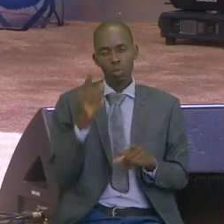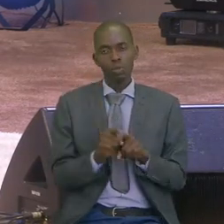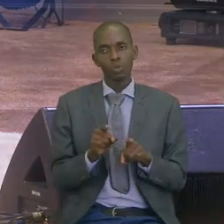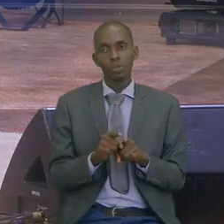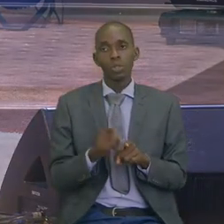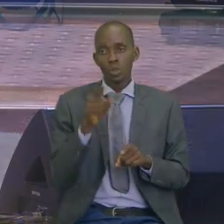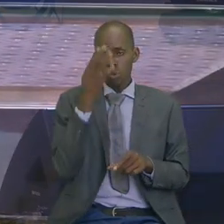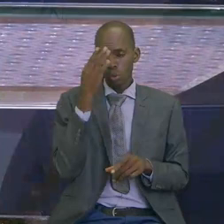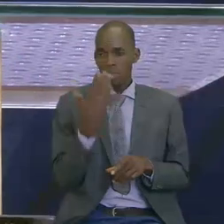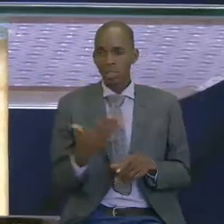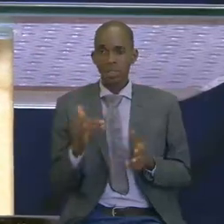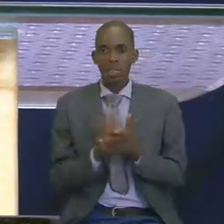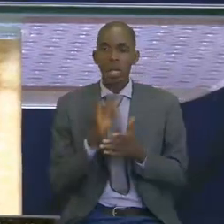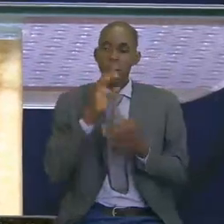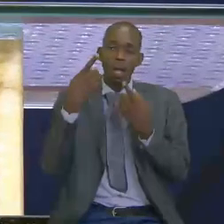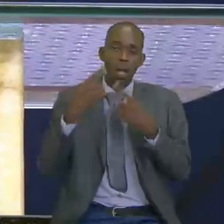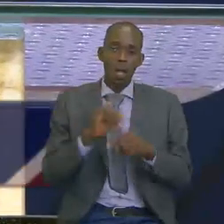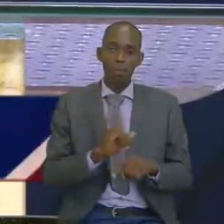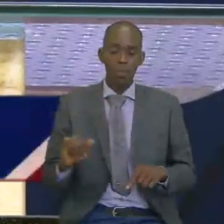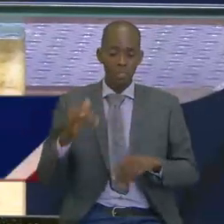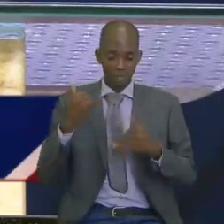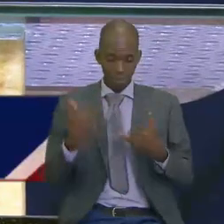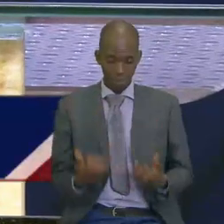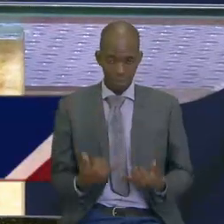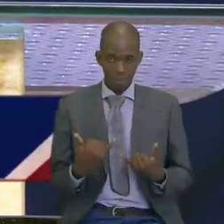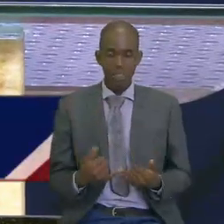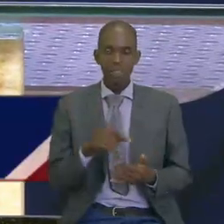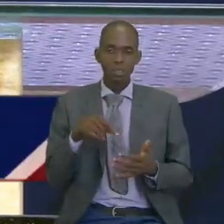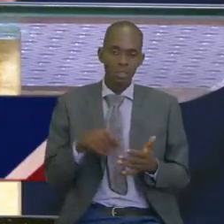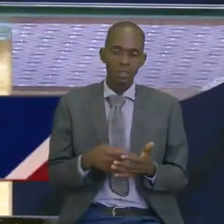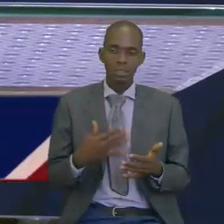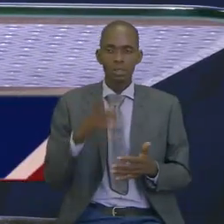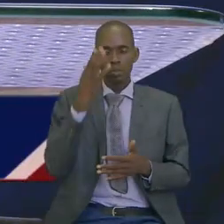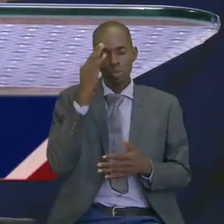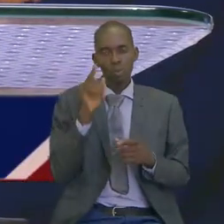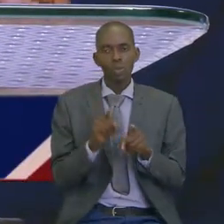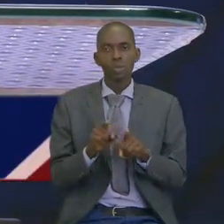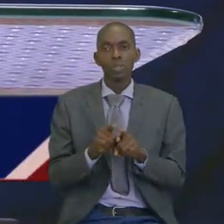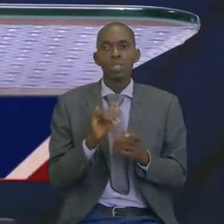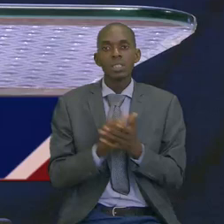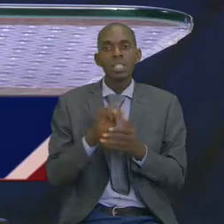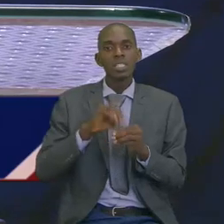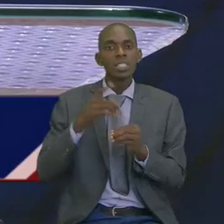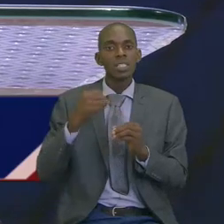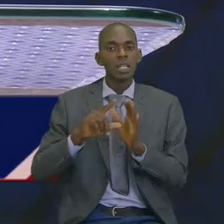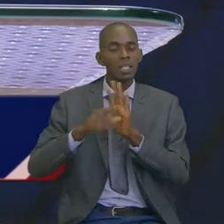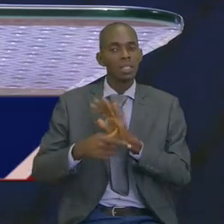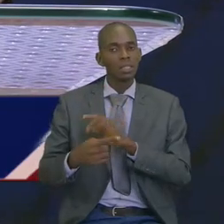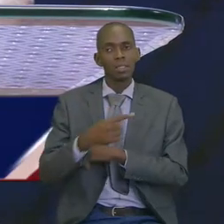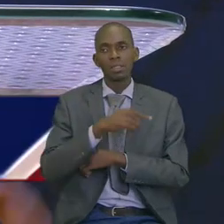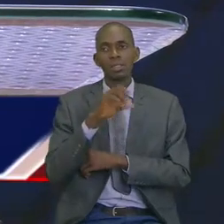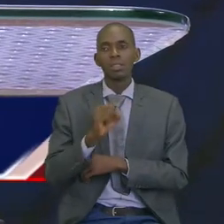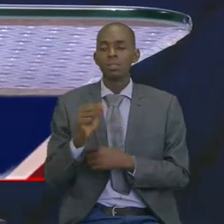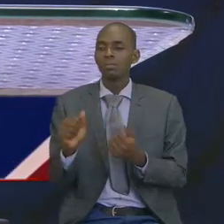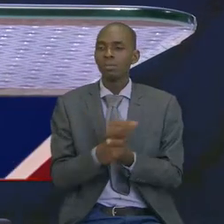the things that are happening at the present time, this know also. That in the last days,